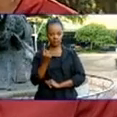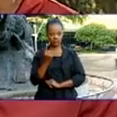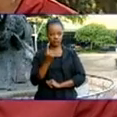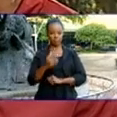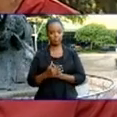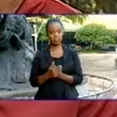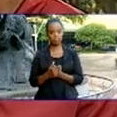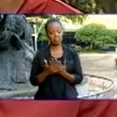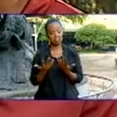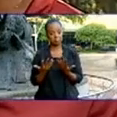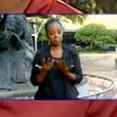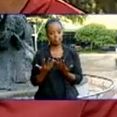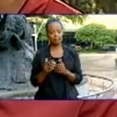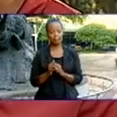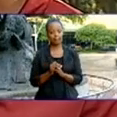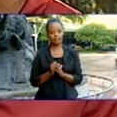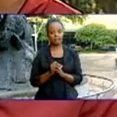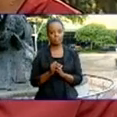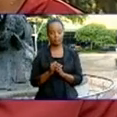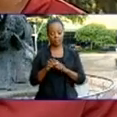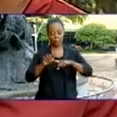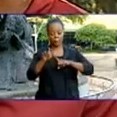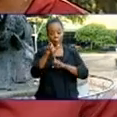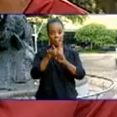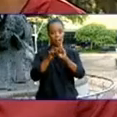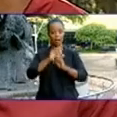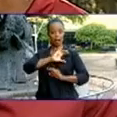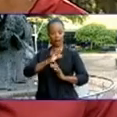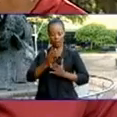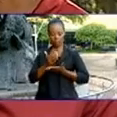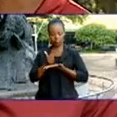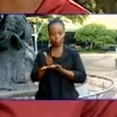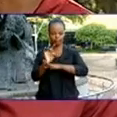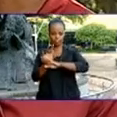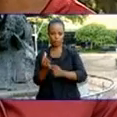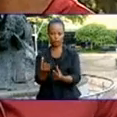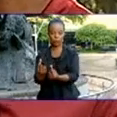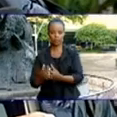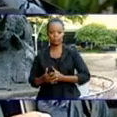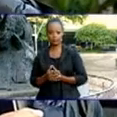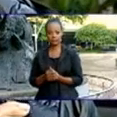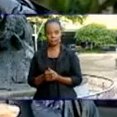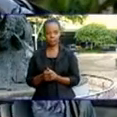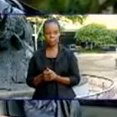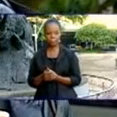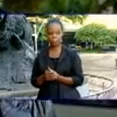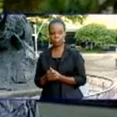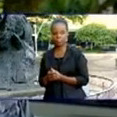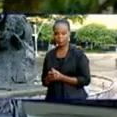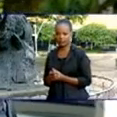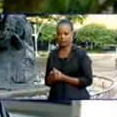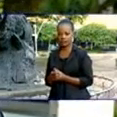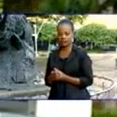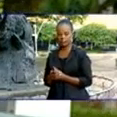ways, depending on how is the client needs that help. Yeah. In terms of, just give us